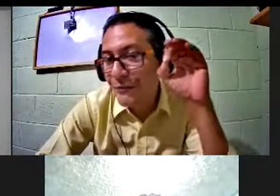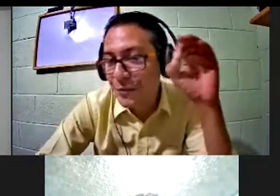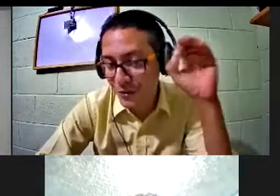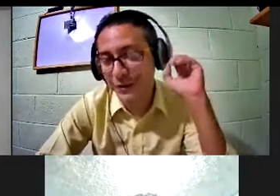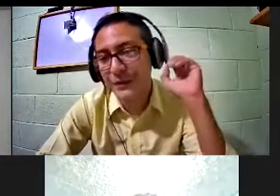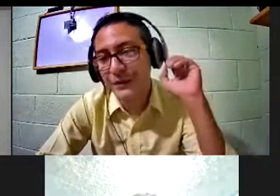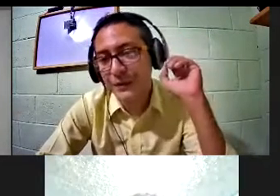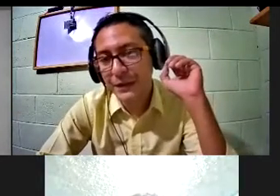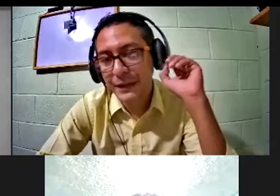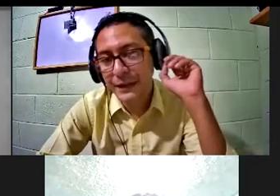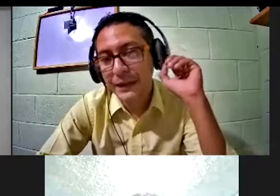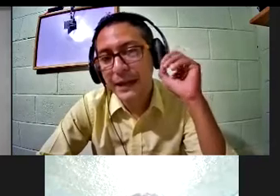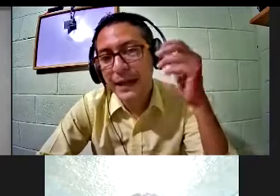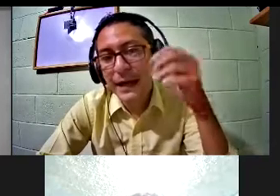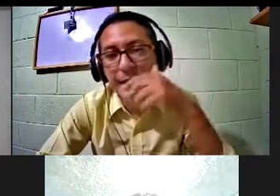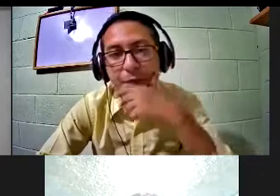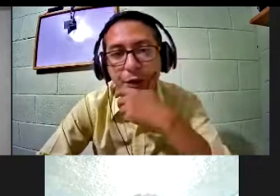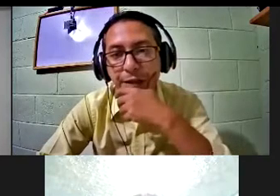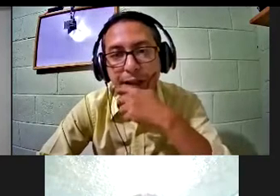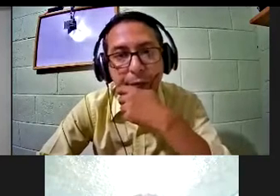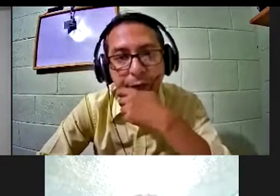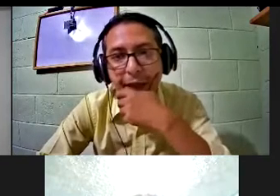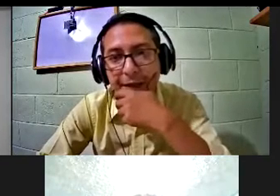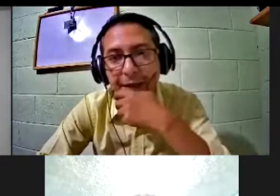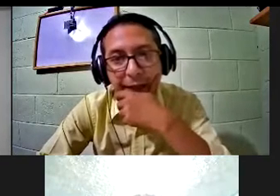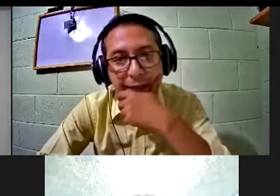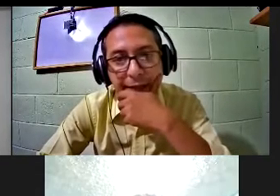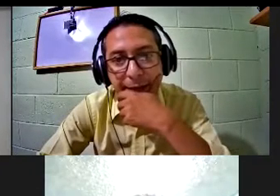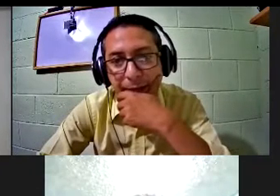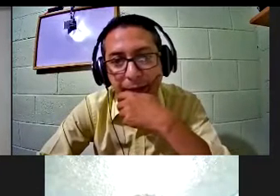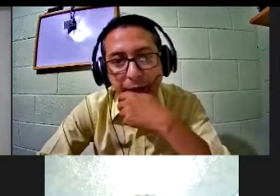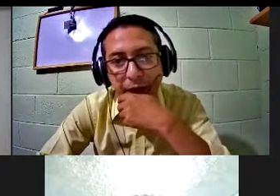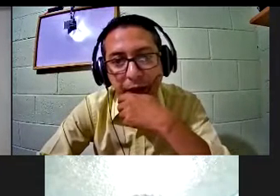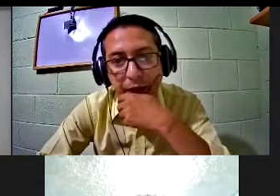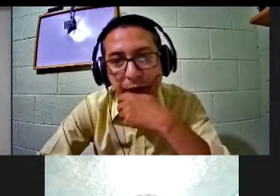for future. I'll give you an example. Let's see.